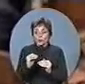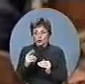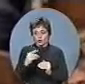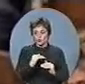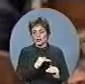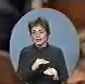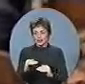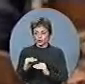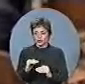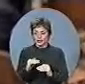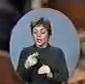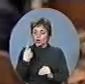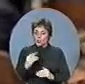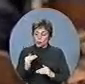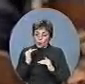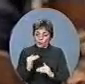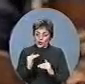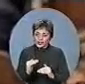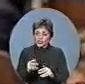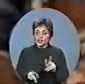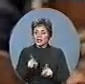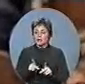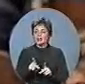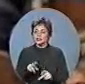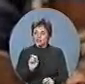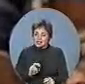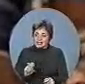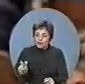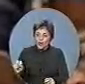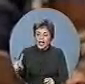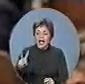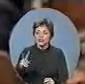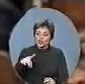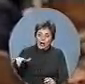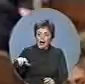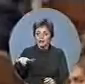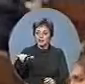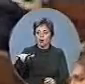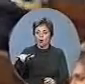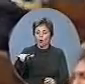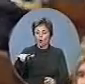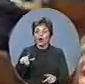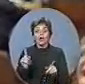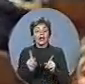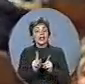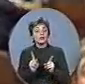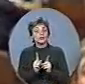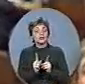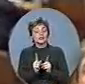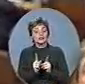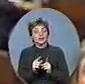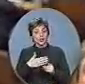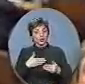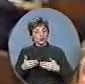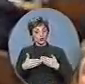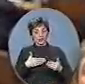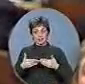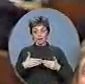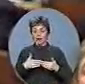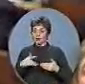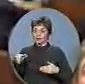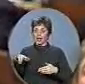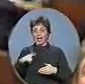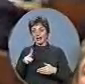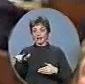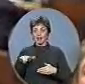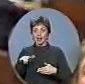we are indeed continuing to be the safest airways in not only in Canada, but throughout the world. And I call